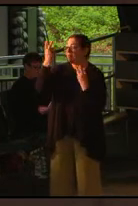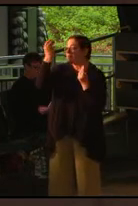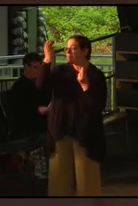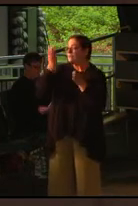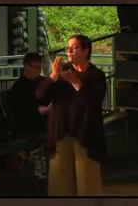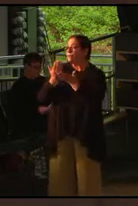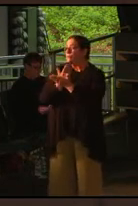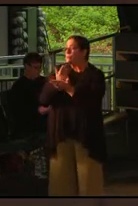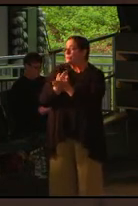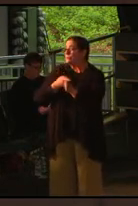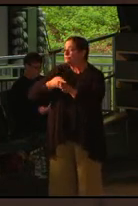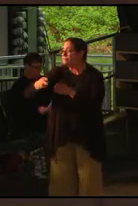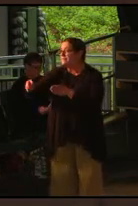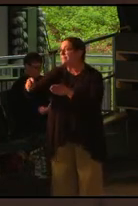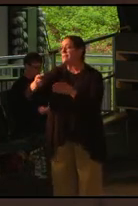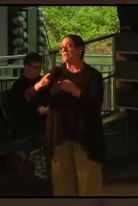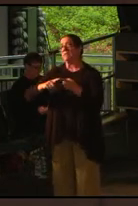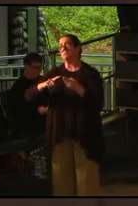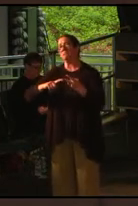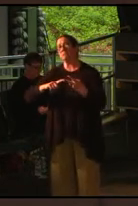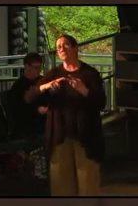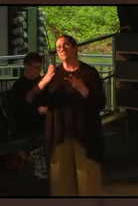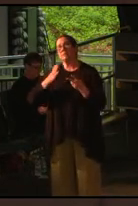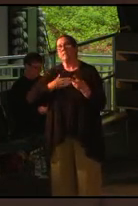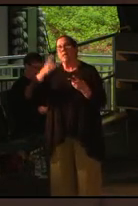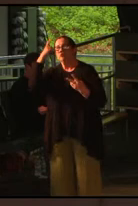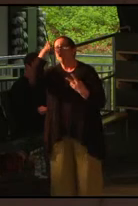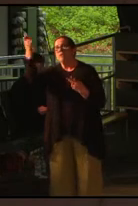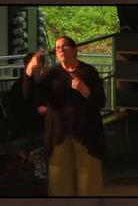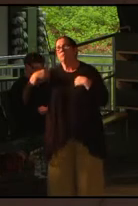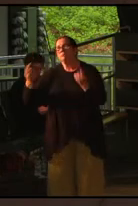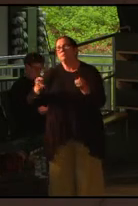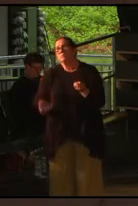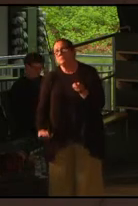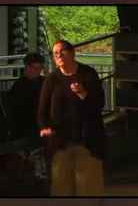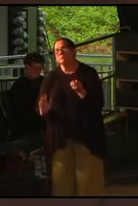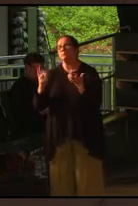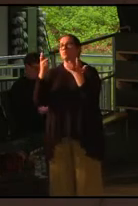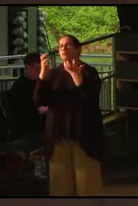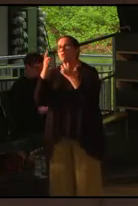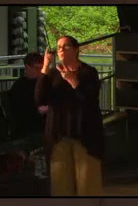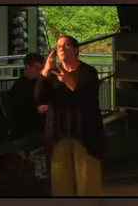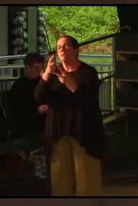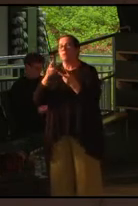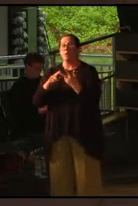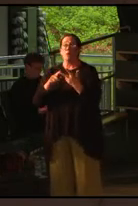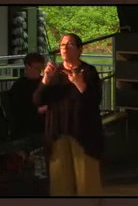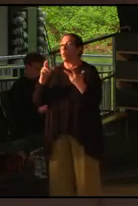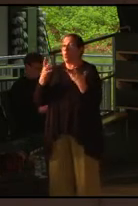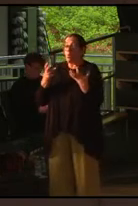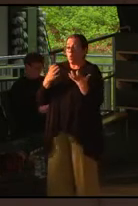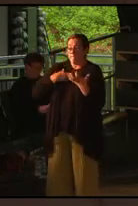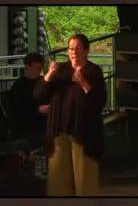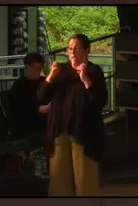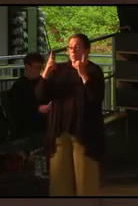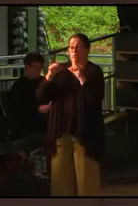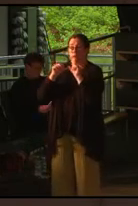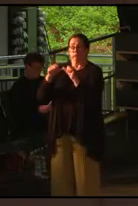career, following a lifelong dream, or taking steps toward continuing your